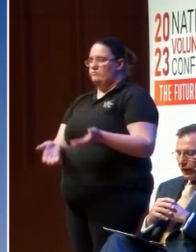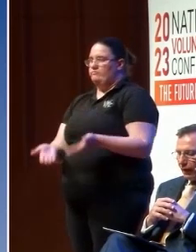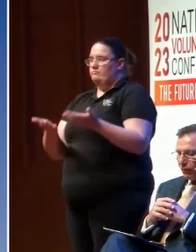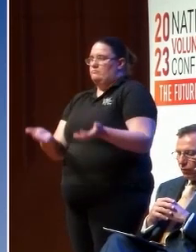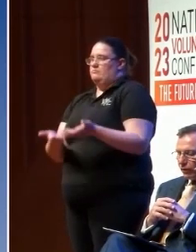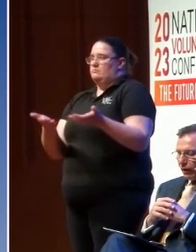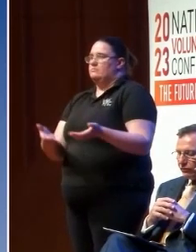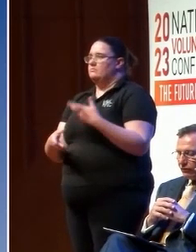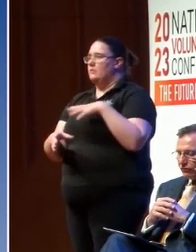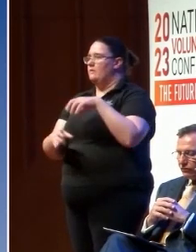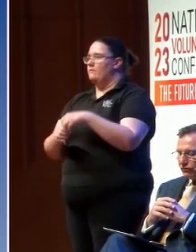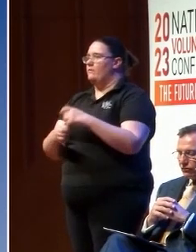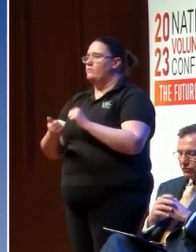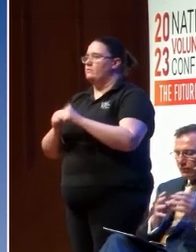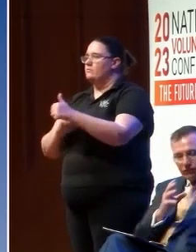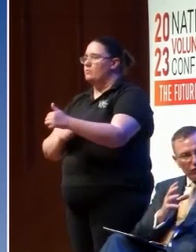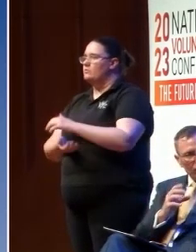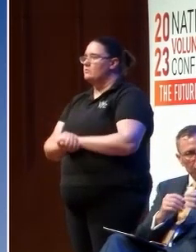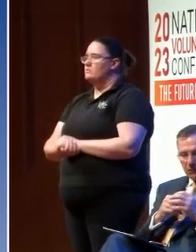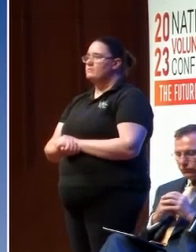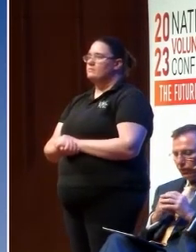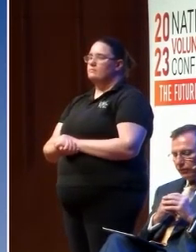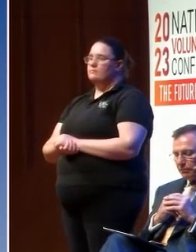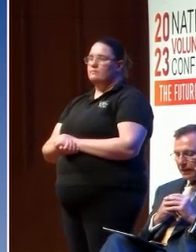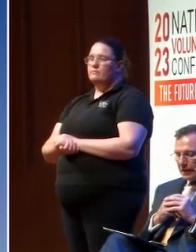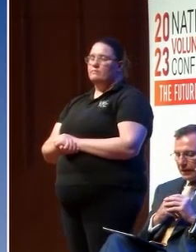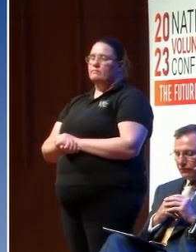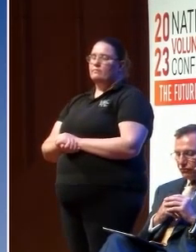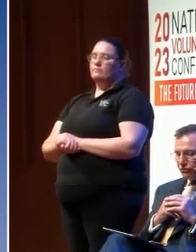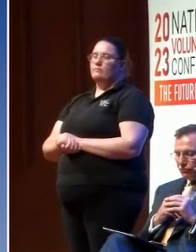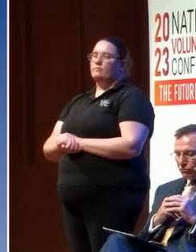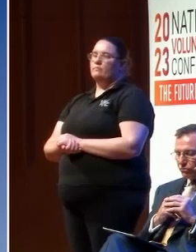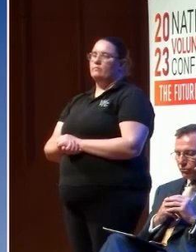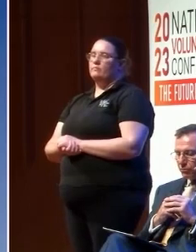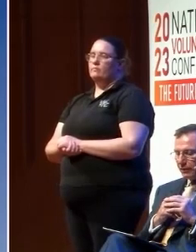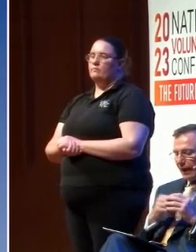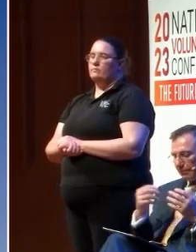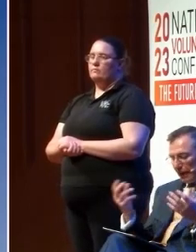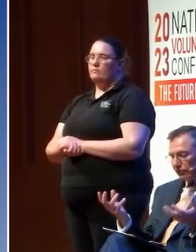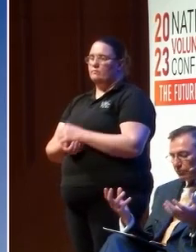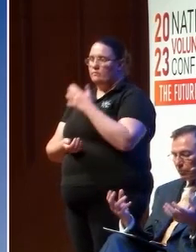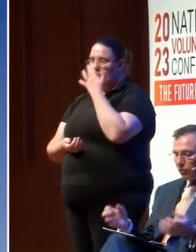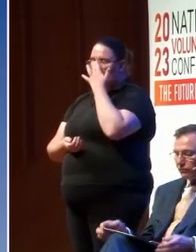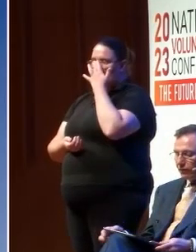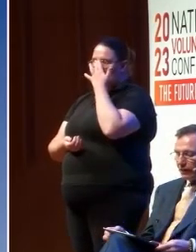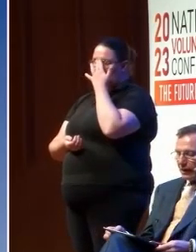on how organisations, especially those built on institutional recruitment and